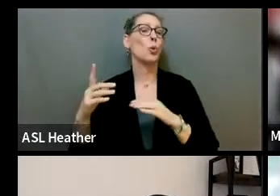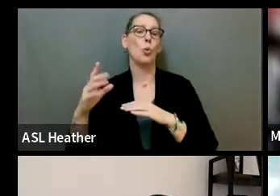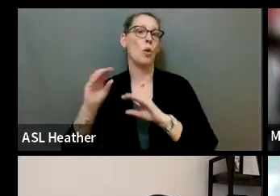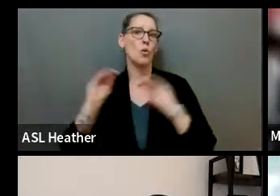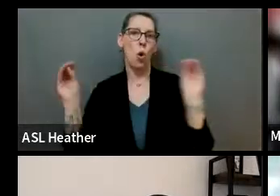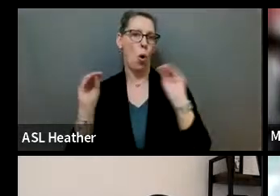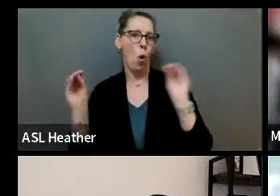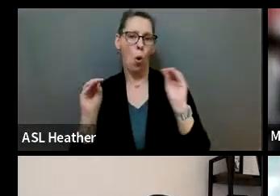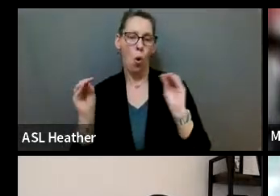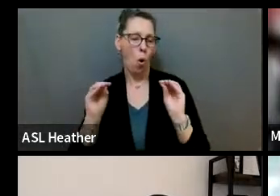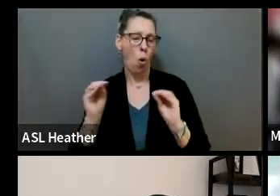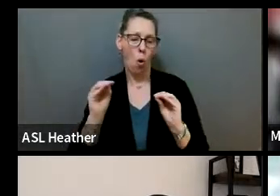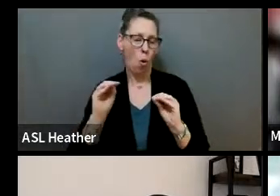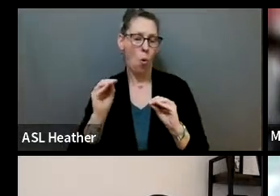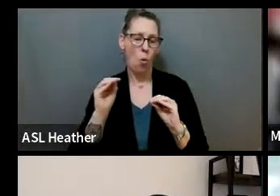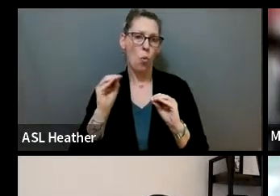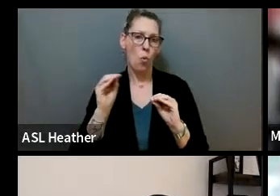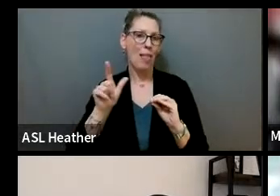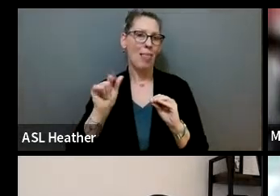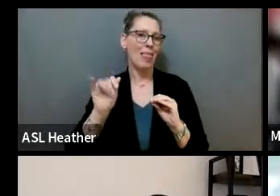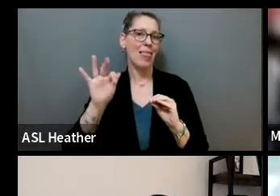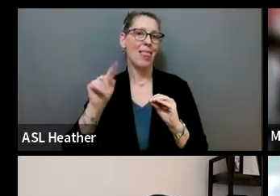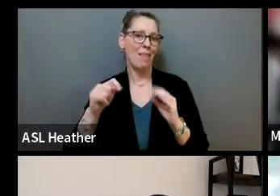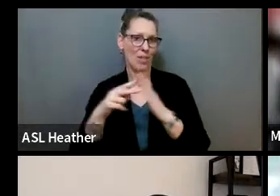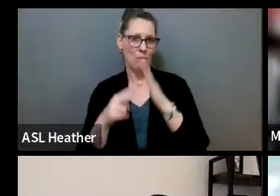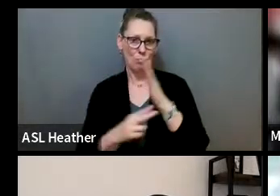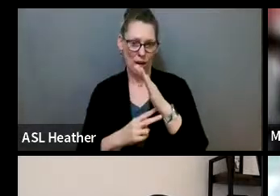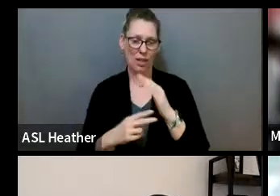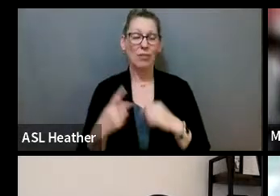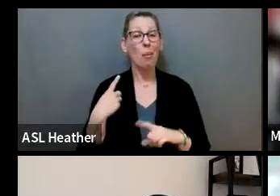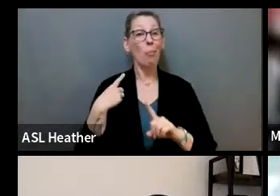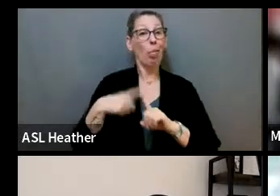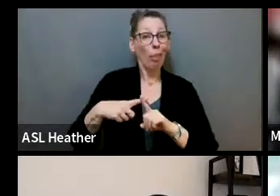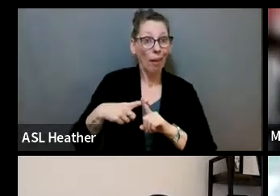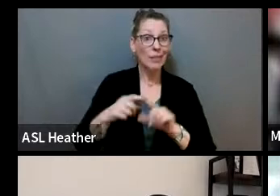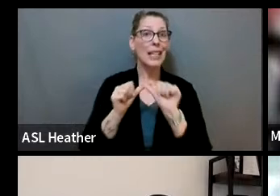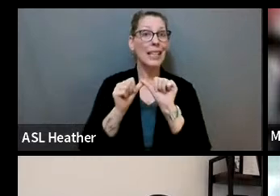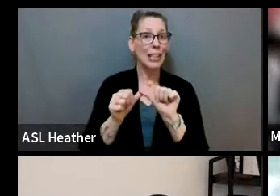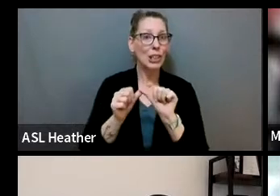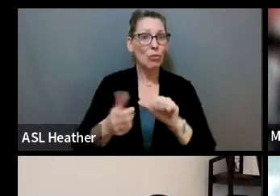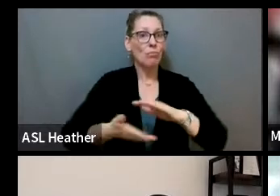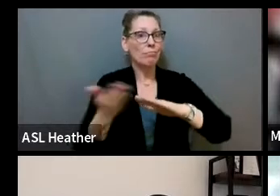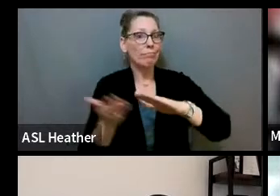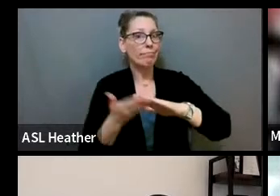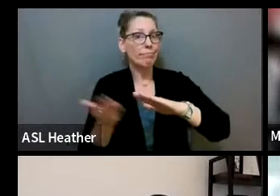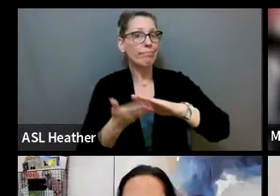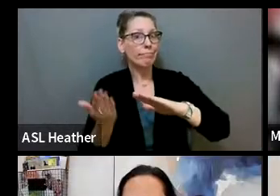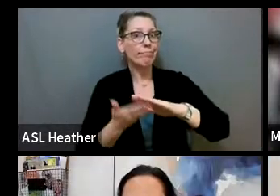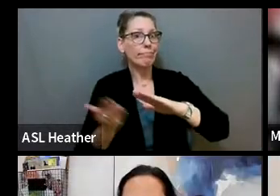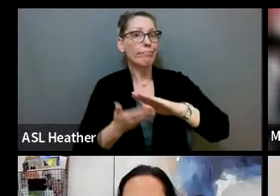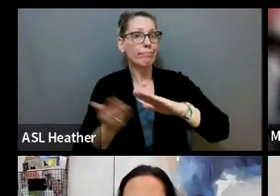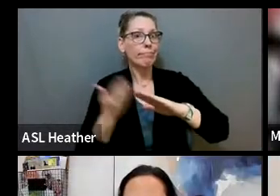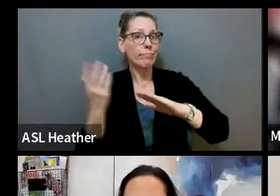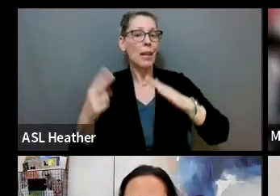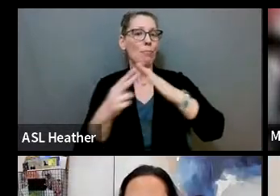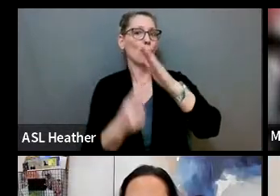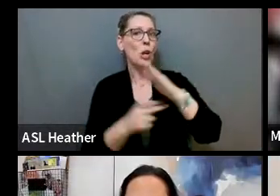then there's also the continuing operational cost of a movable span